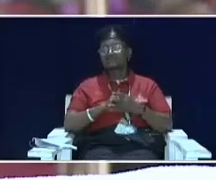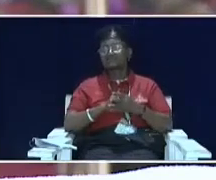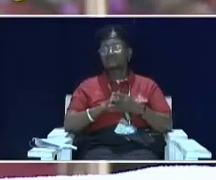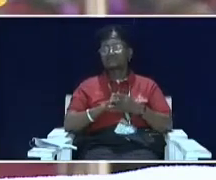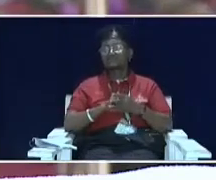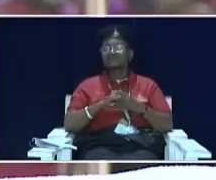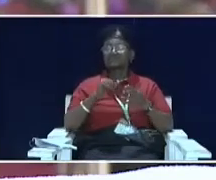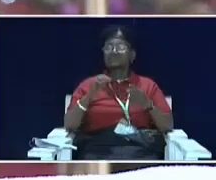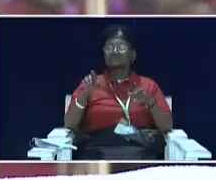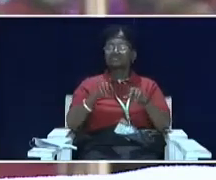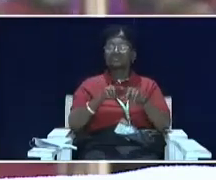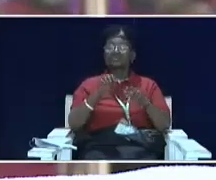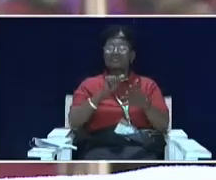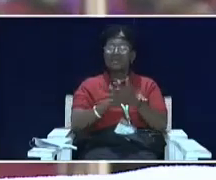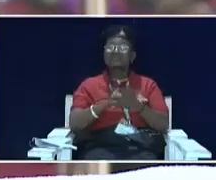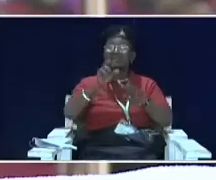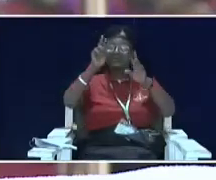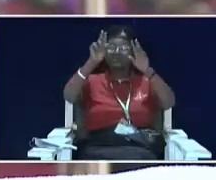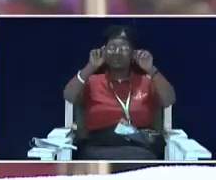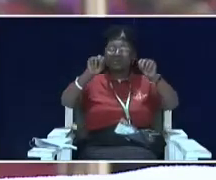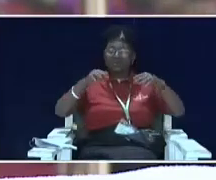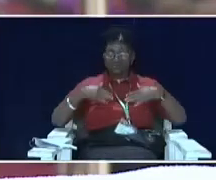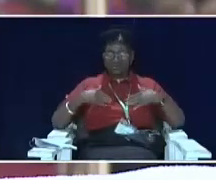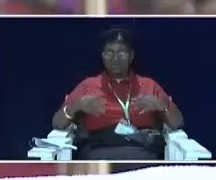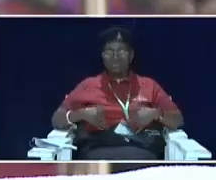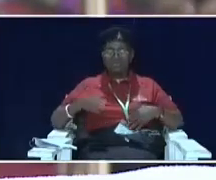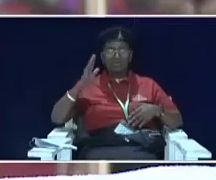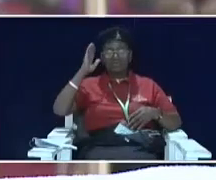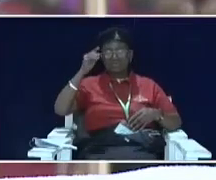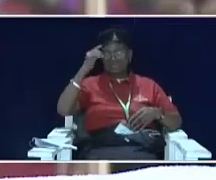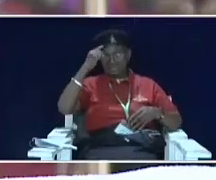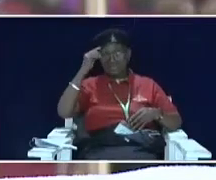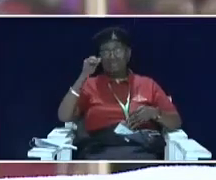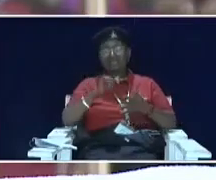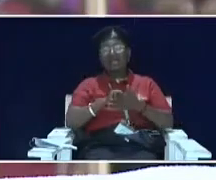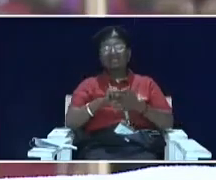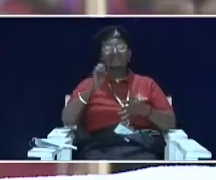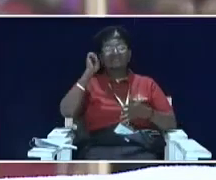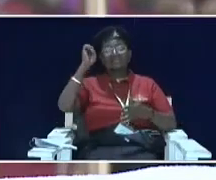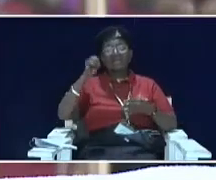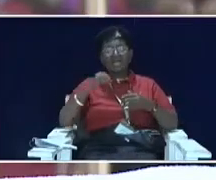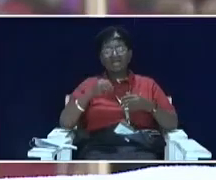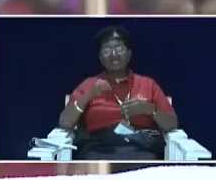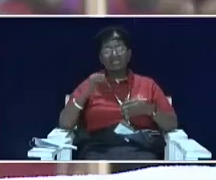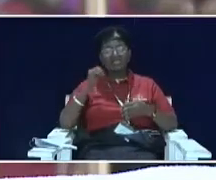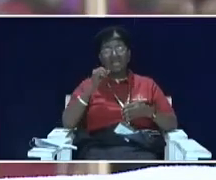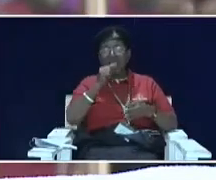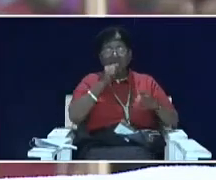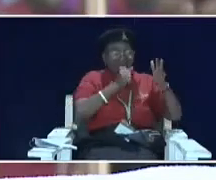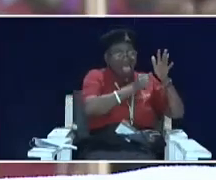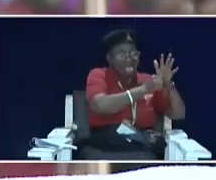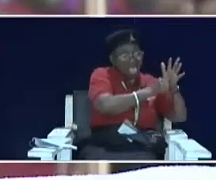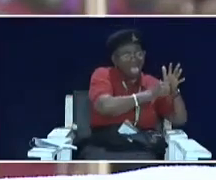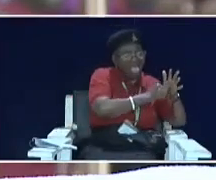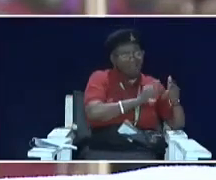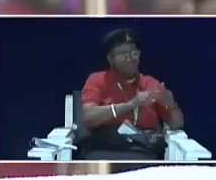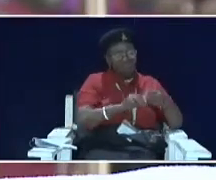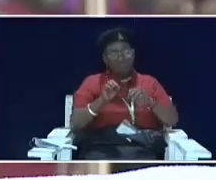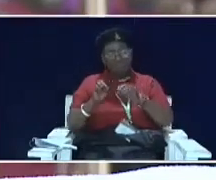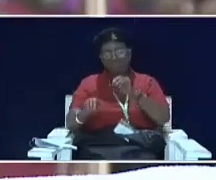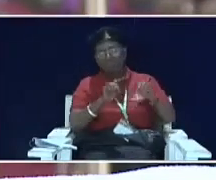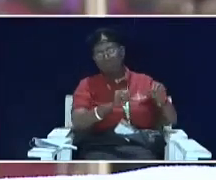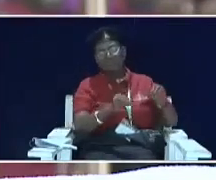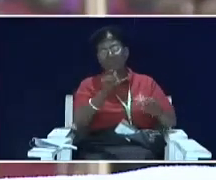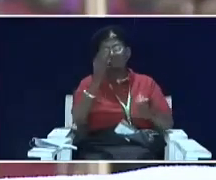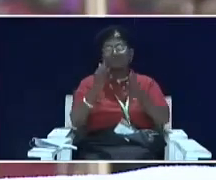in order that nobody will think that he has secretly put fire under his own sacrifice, he said